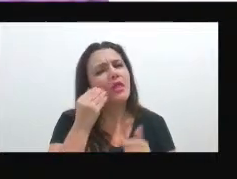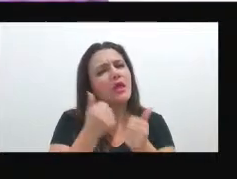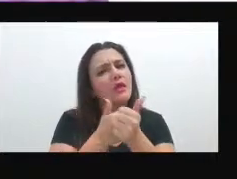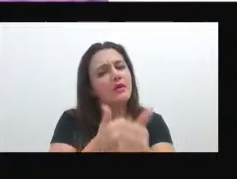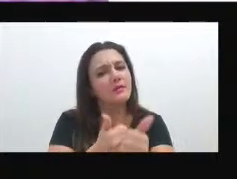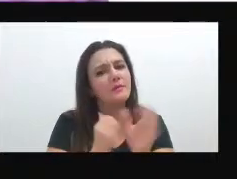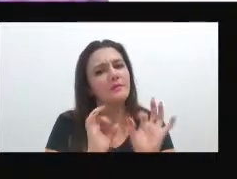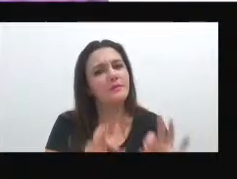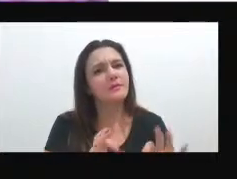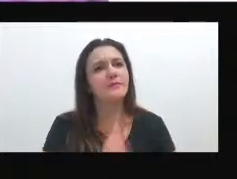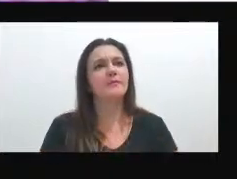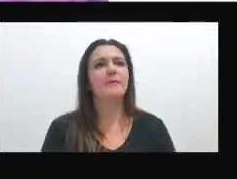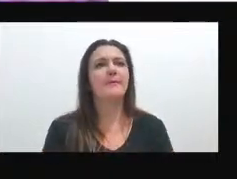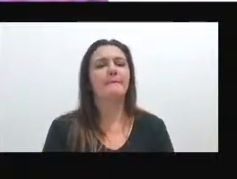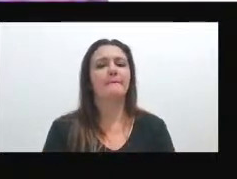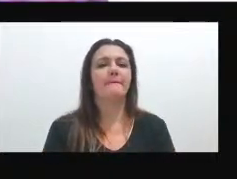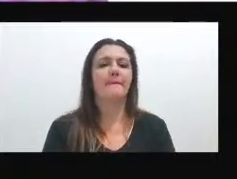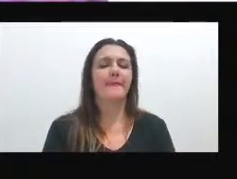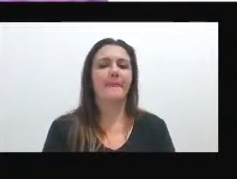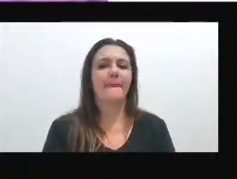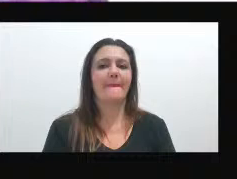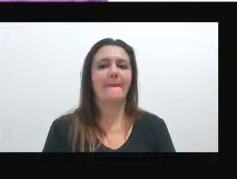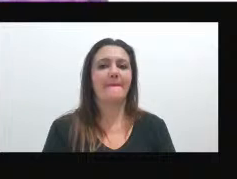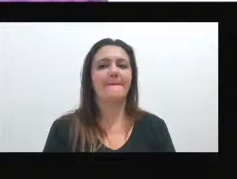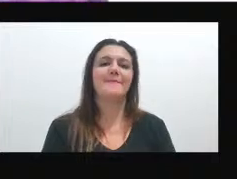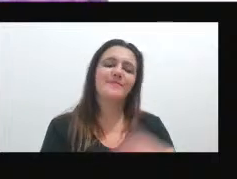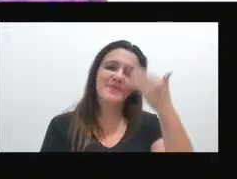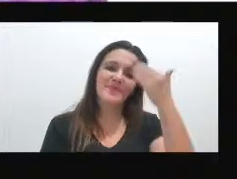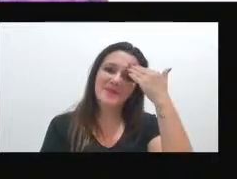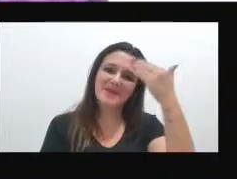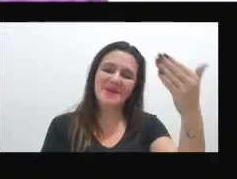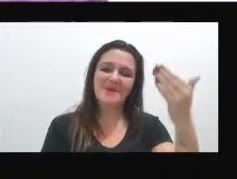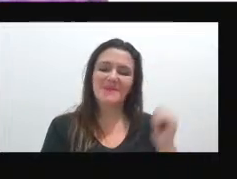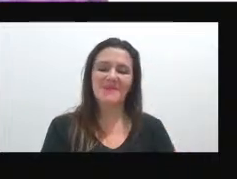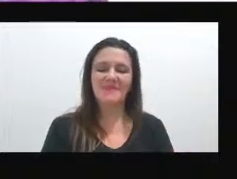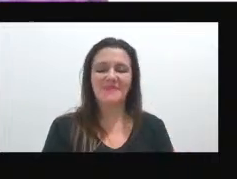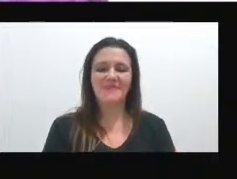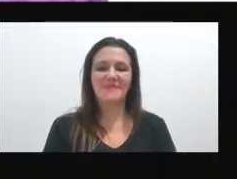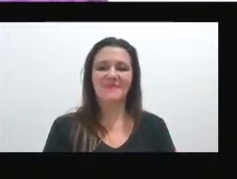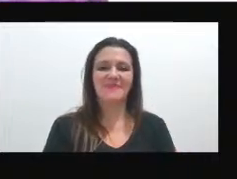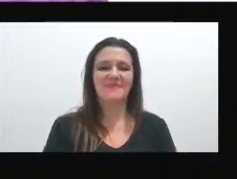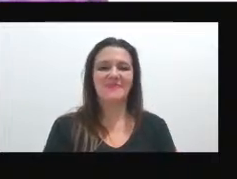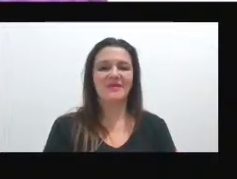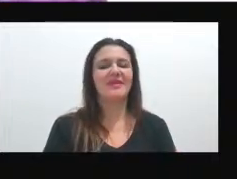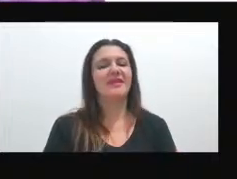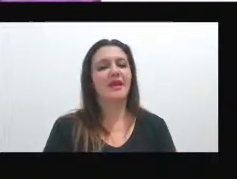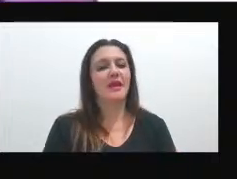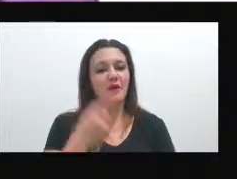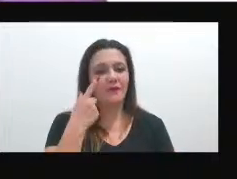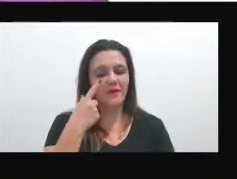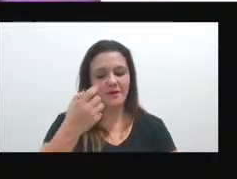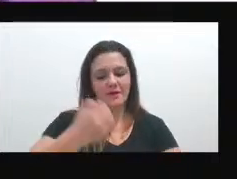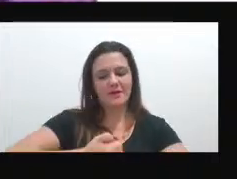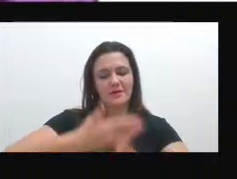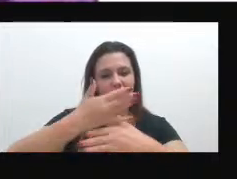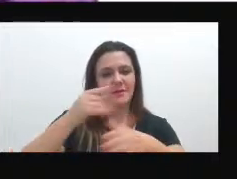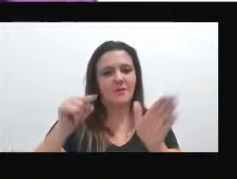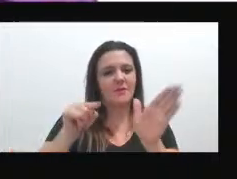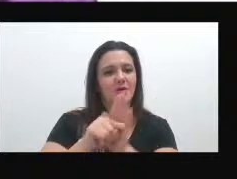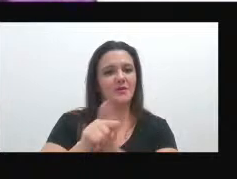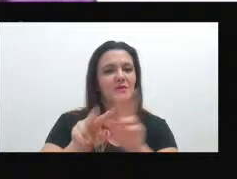Thanks, Graham. Just to let you know, I put on the chat one of the questions of the report about if the teachers